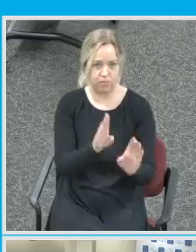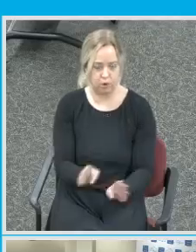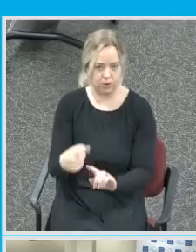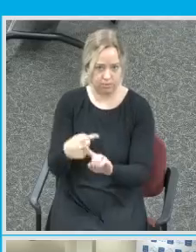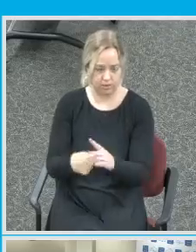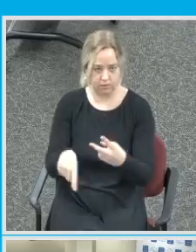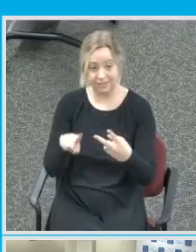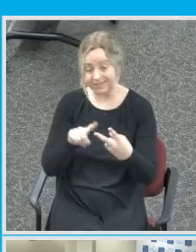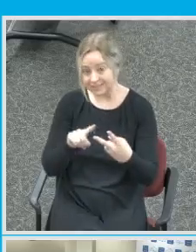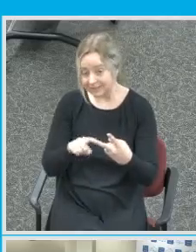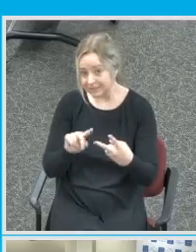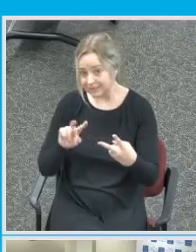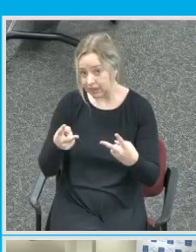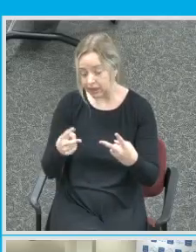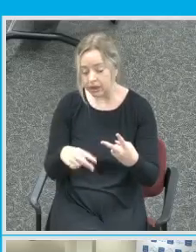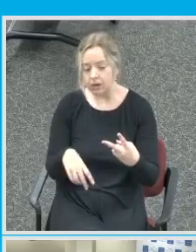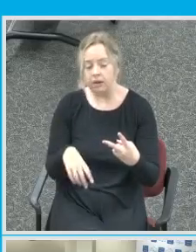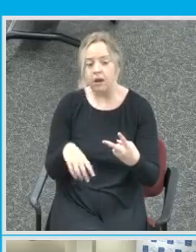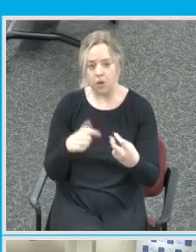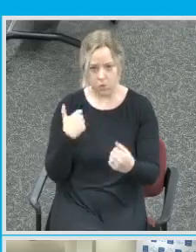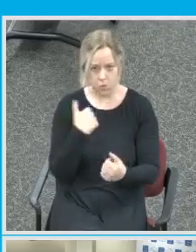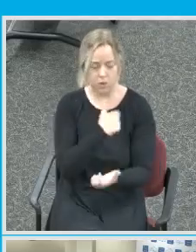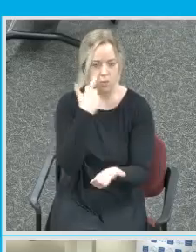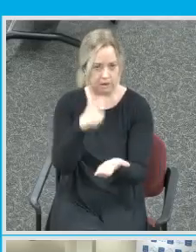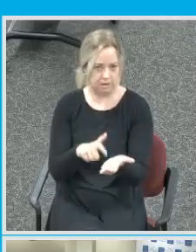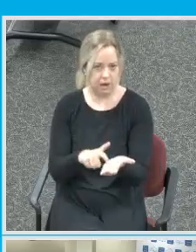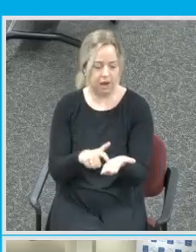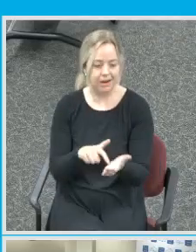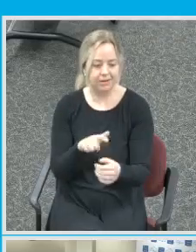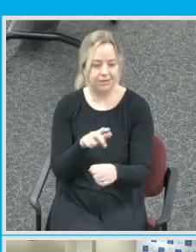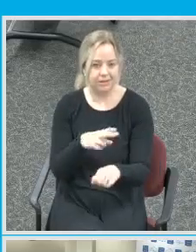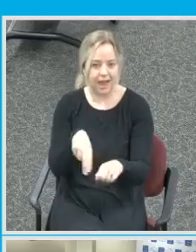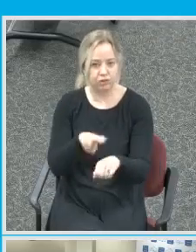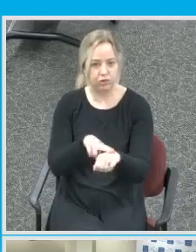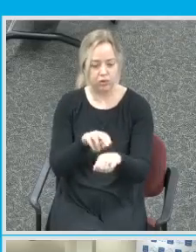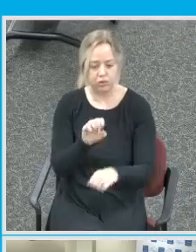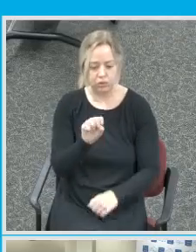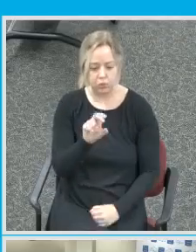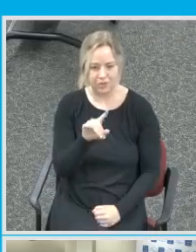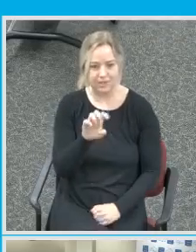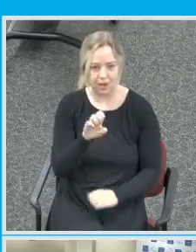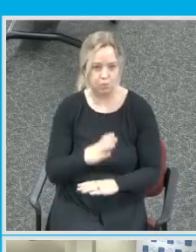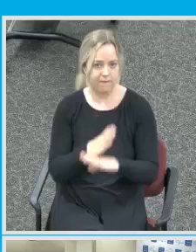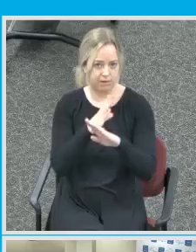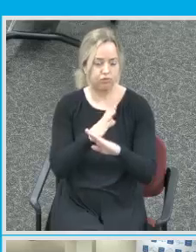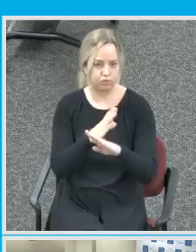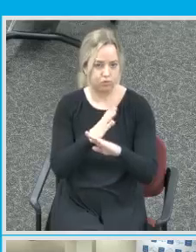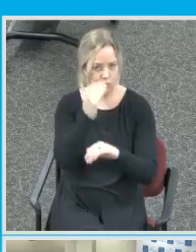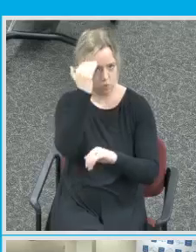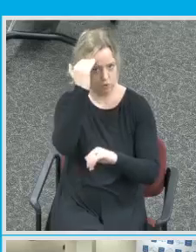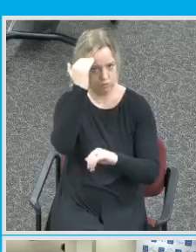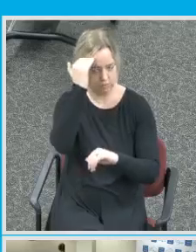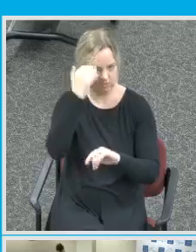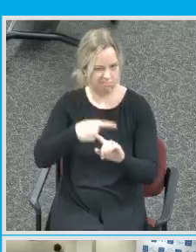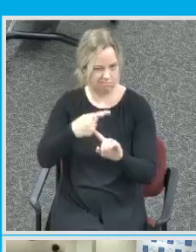El Paso County Board of Health recognizing National Suicide Prevention Awareness Month 2023.